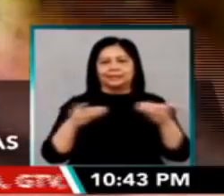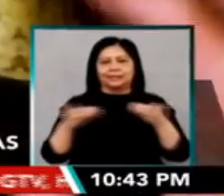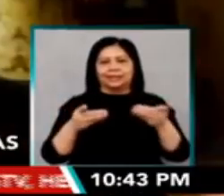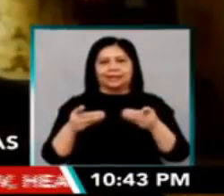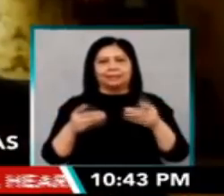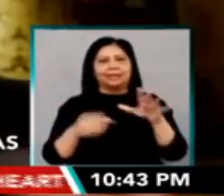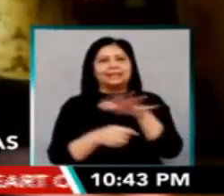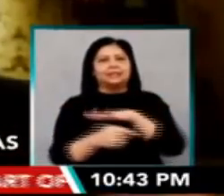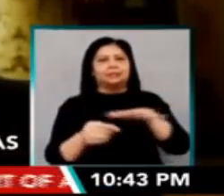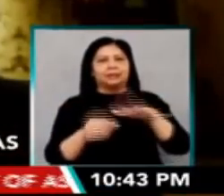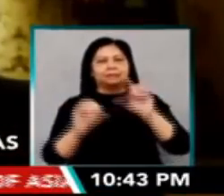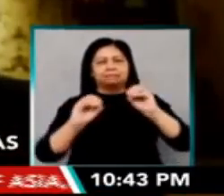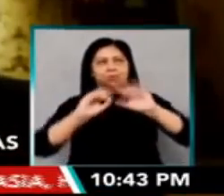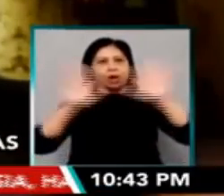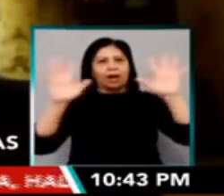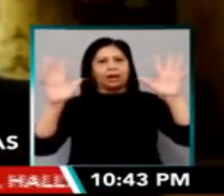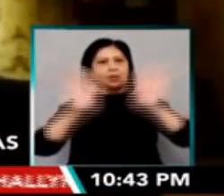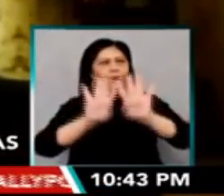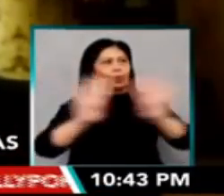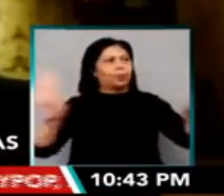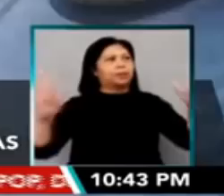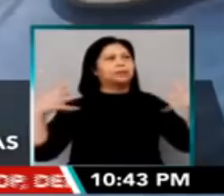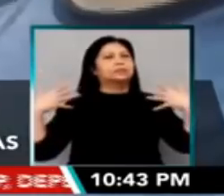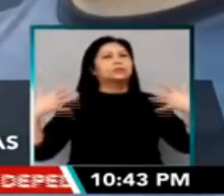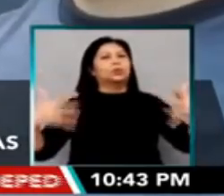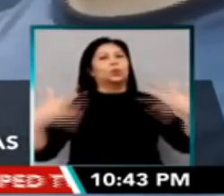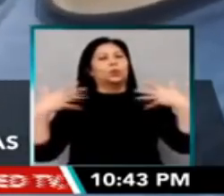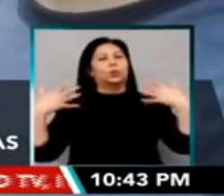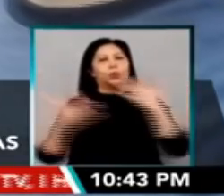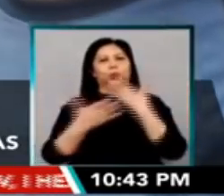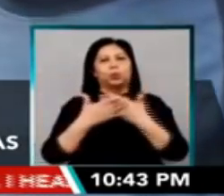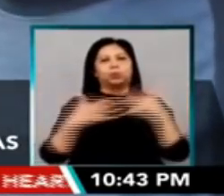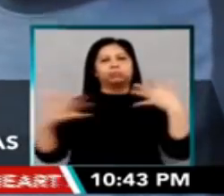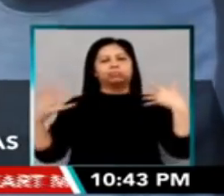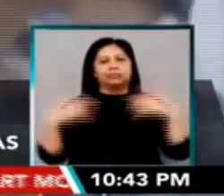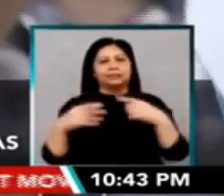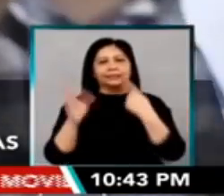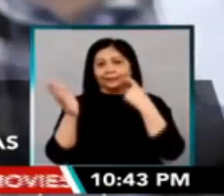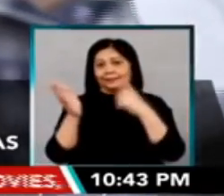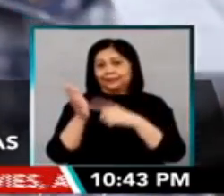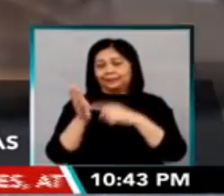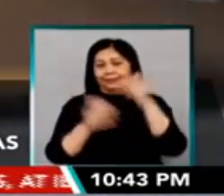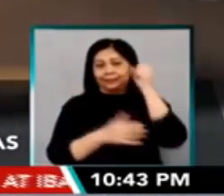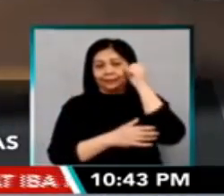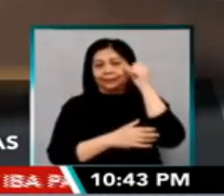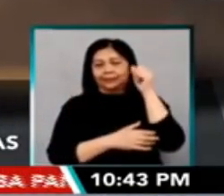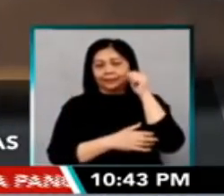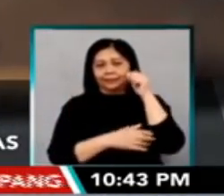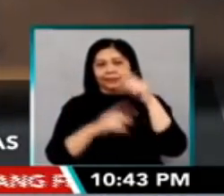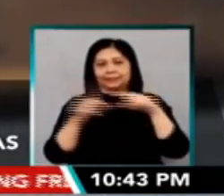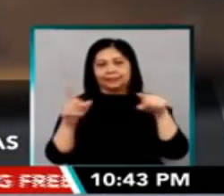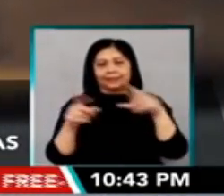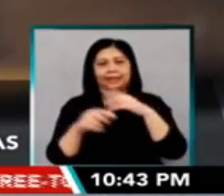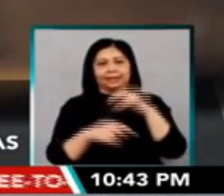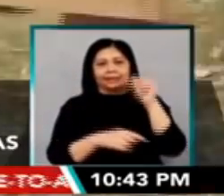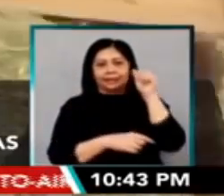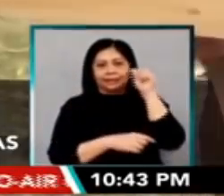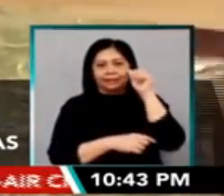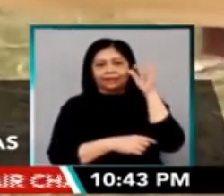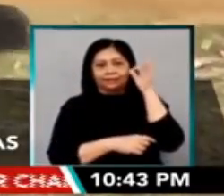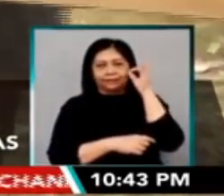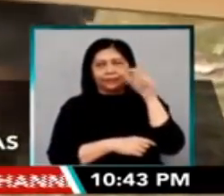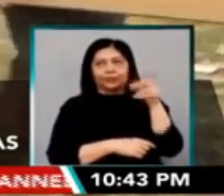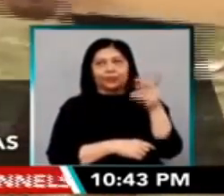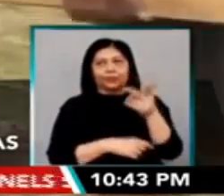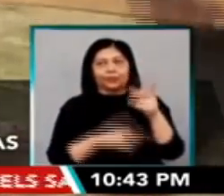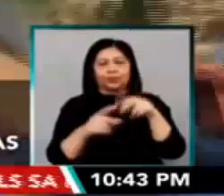bright, open, airy, well-ventilated. Saksi sina Sudarshan Kadka at Alexander Forunes sa diwa